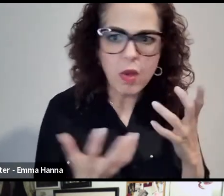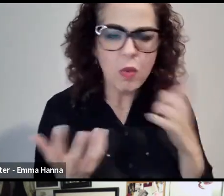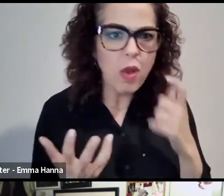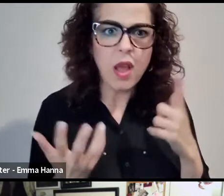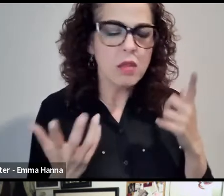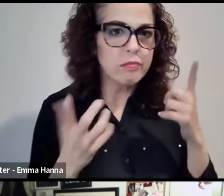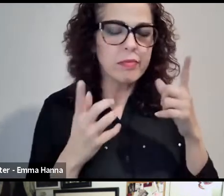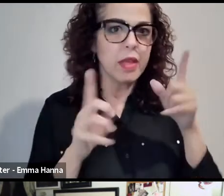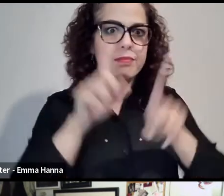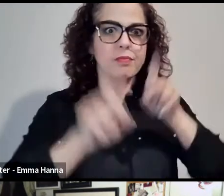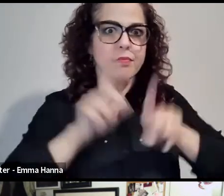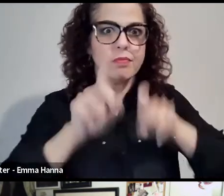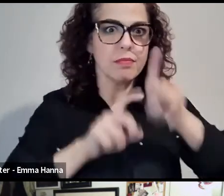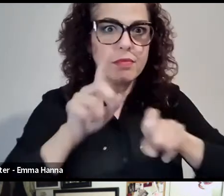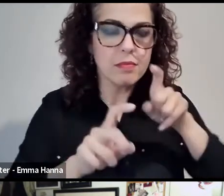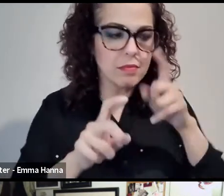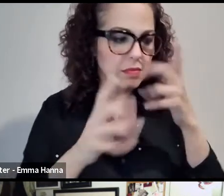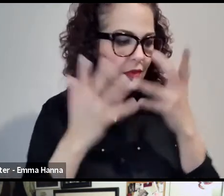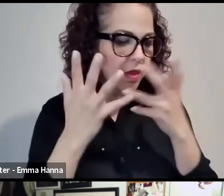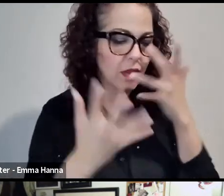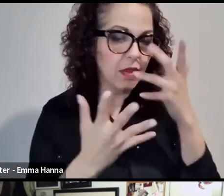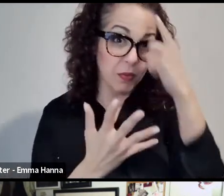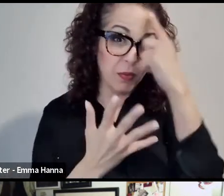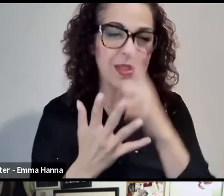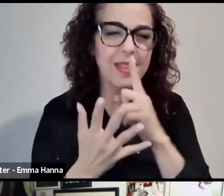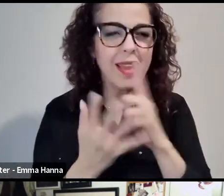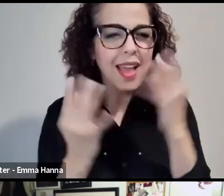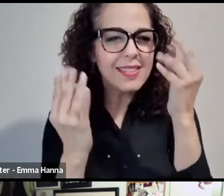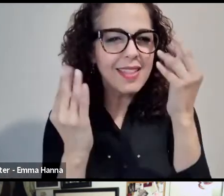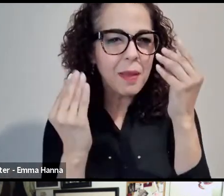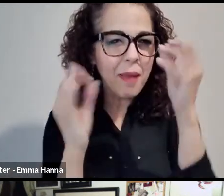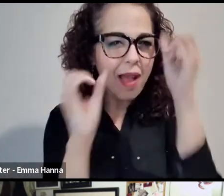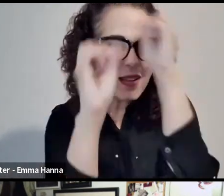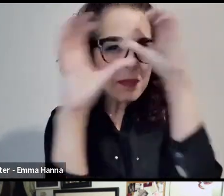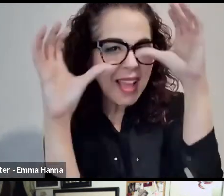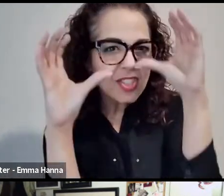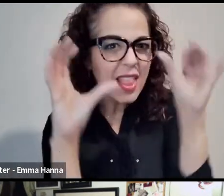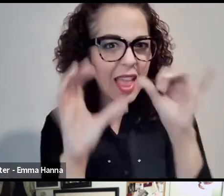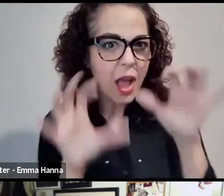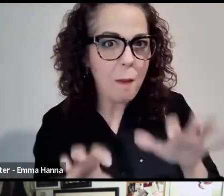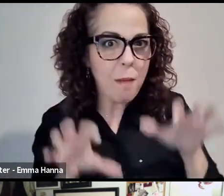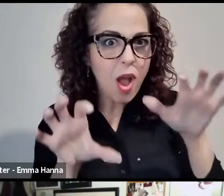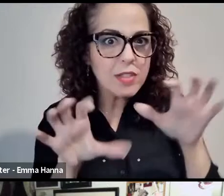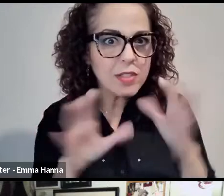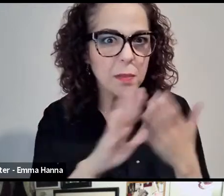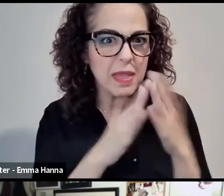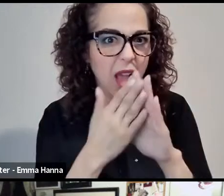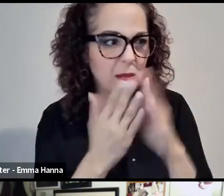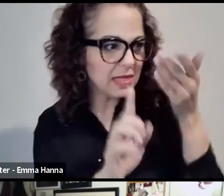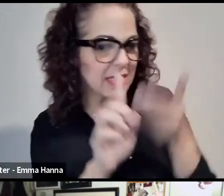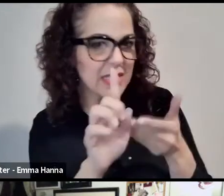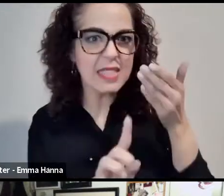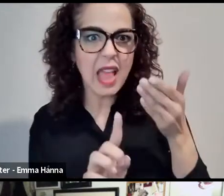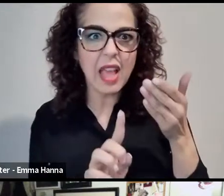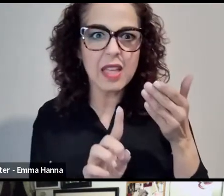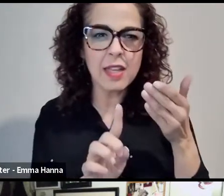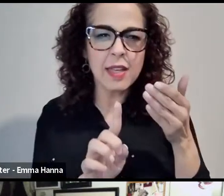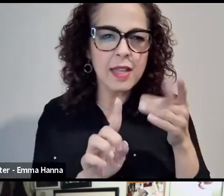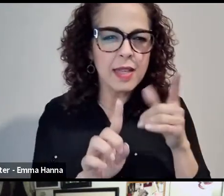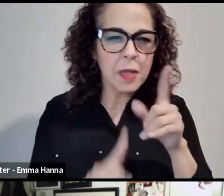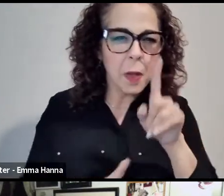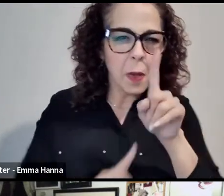I like to think of like a monster who just becomes this like entity of questioning, like whatever